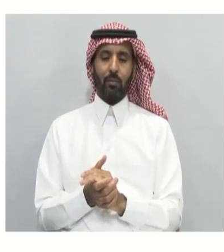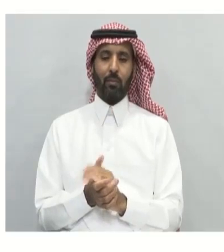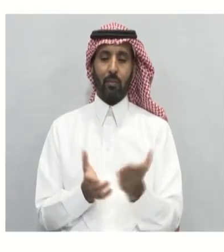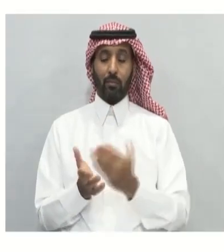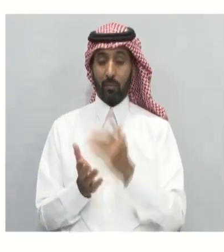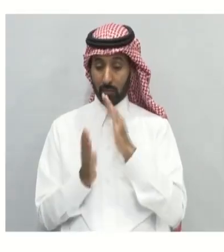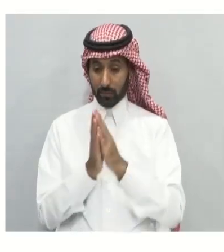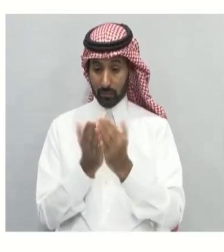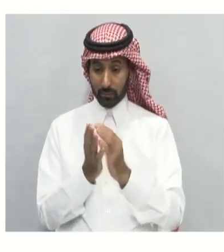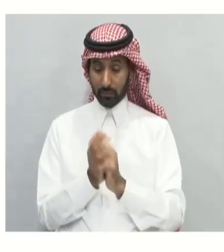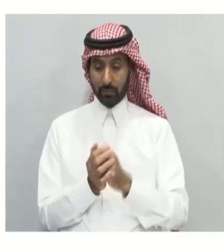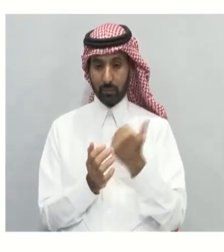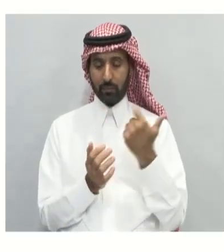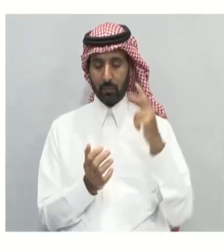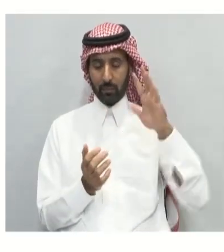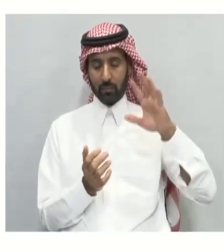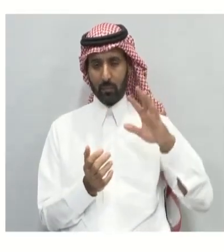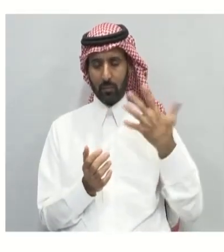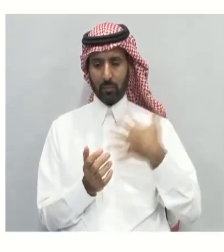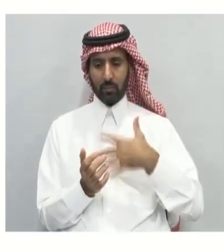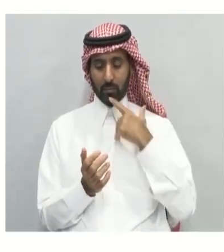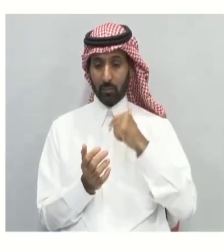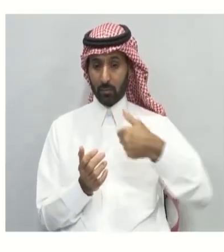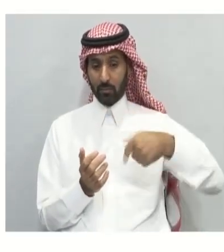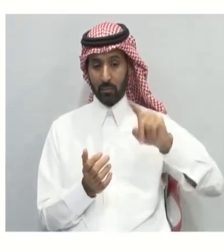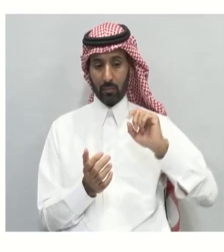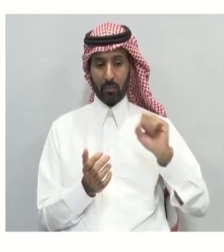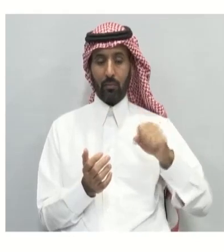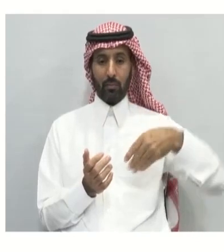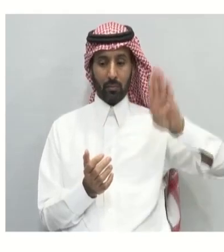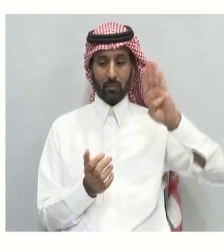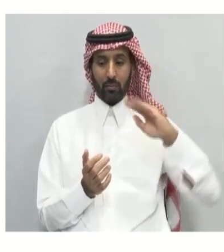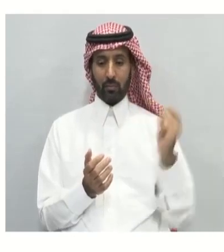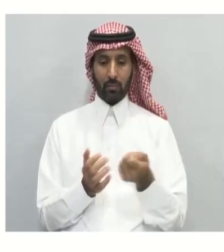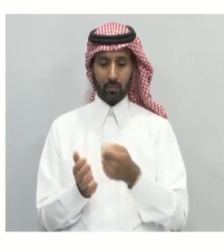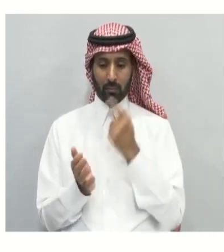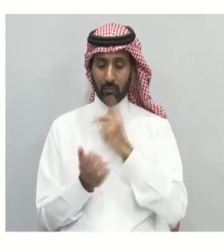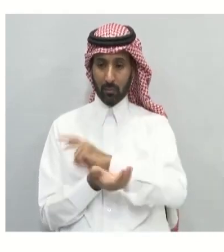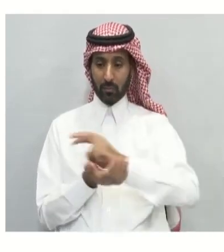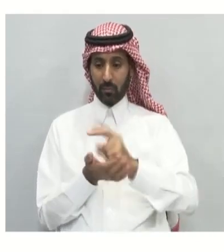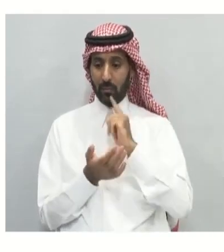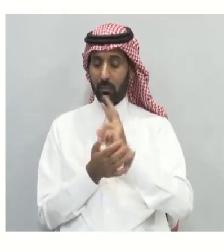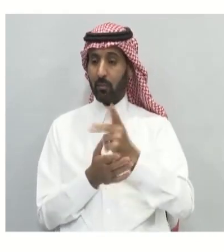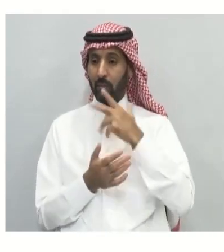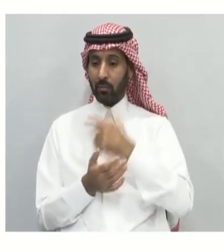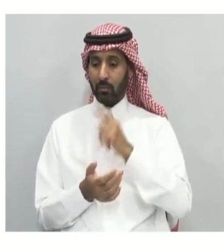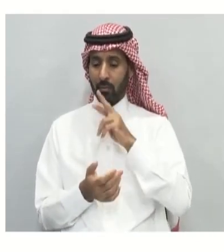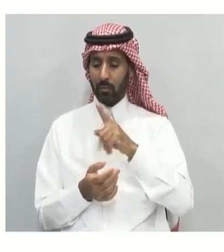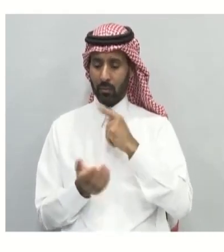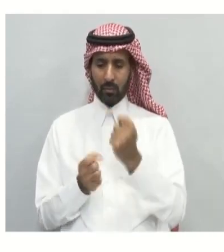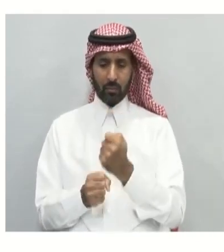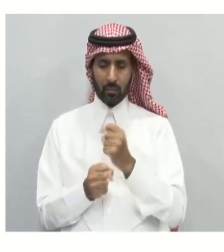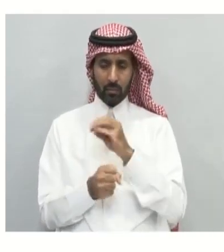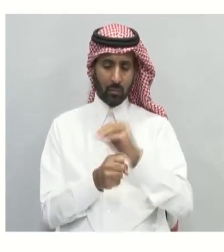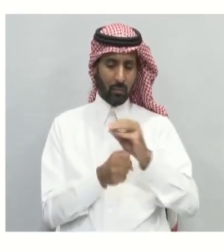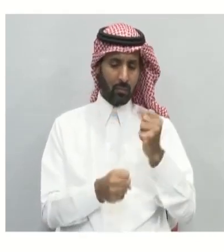Now in your books, page 57, exercise B, write an email to your uncle and aunt, tell them what has happened